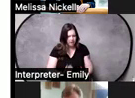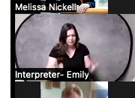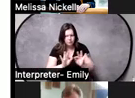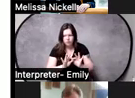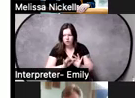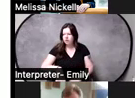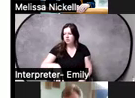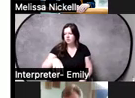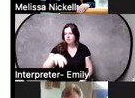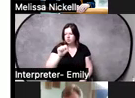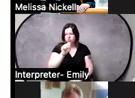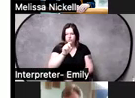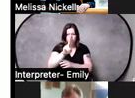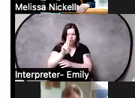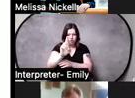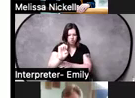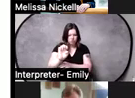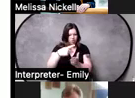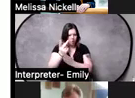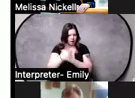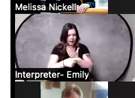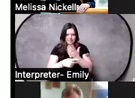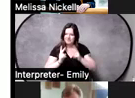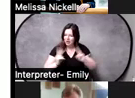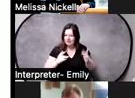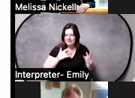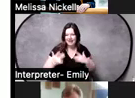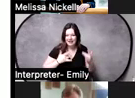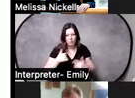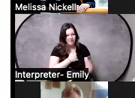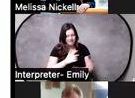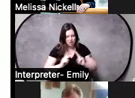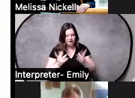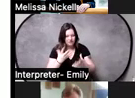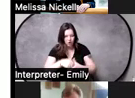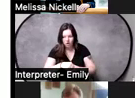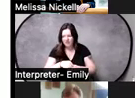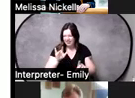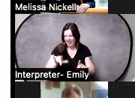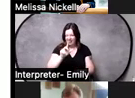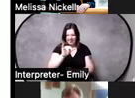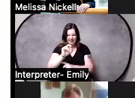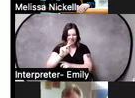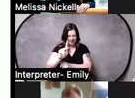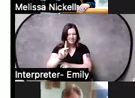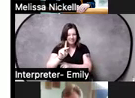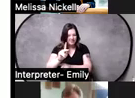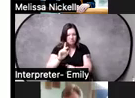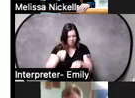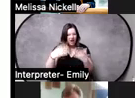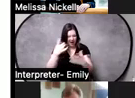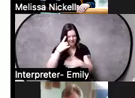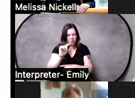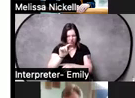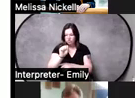think, is a very exciting new program that we're certainly involved with here. This is a link for the SURE program itself. The SURE grants